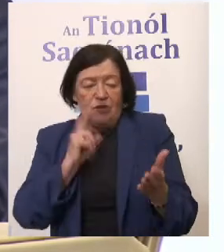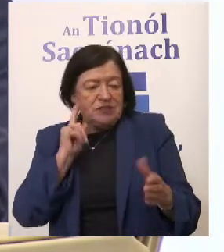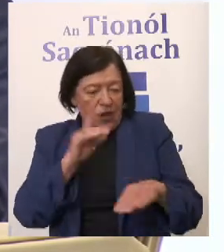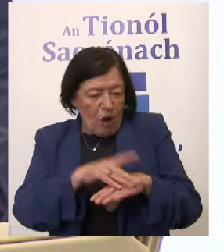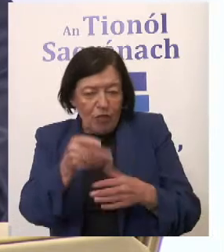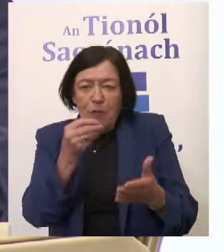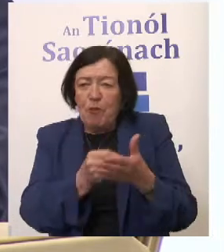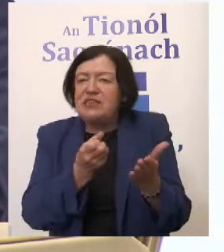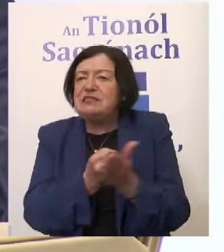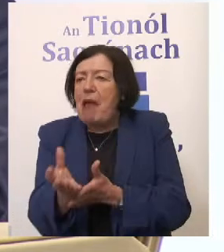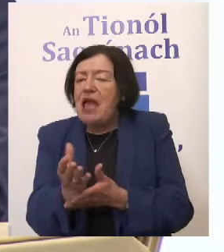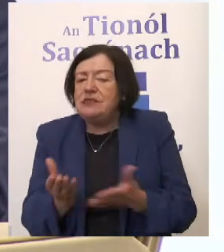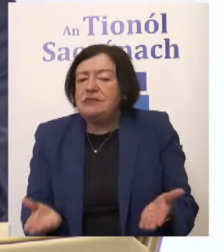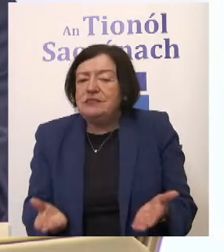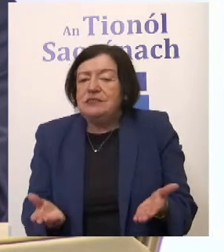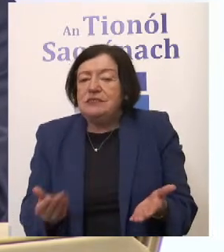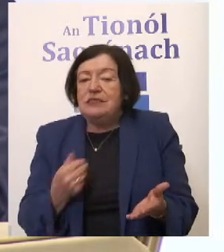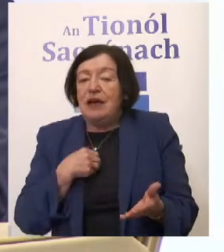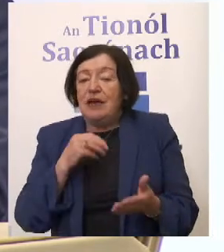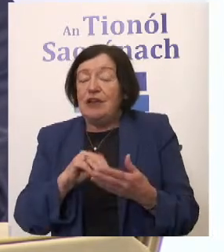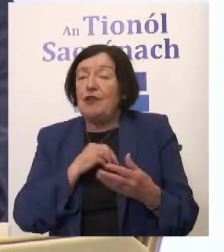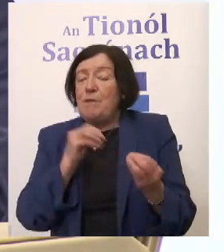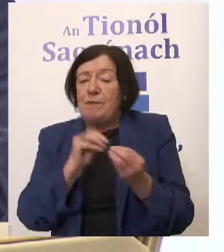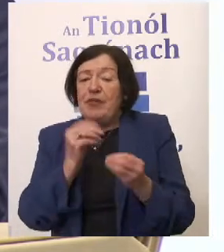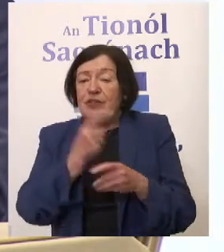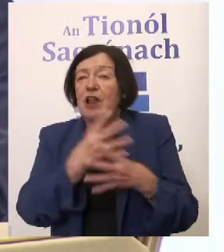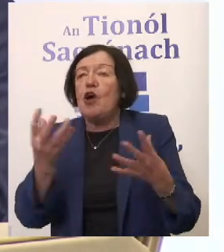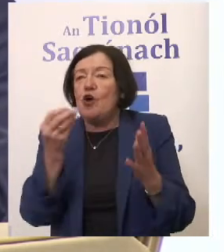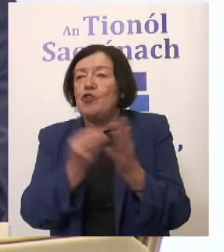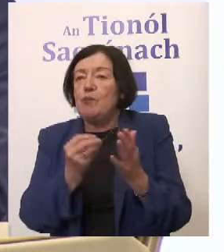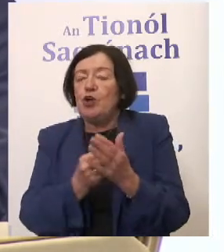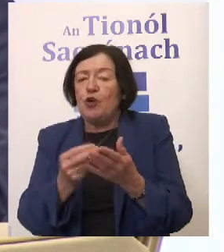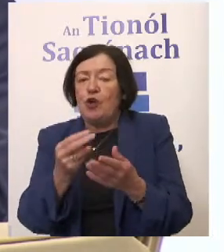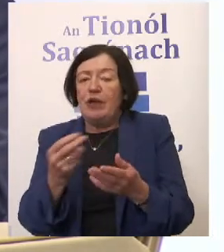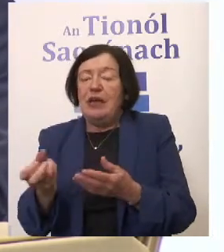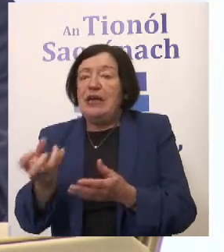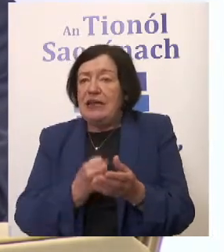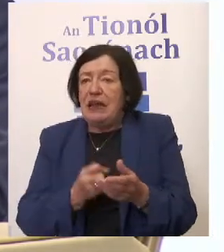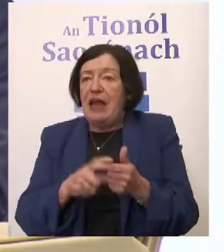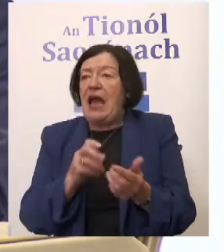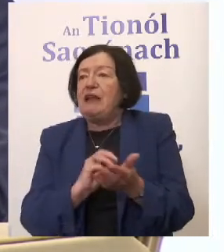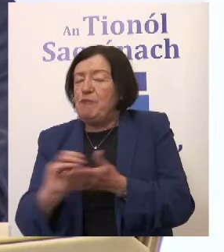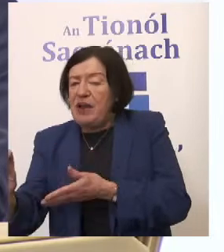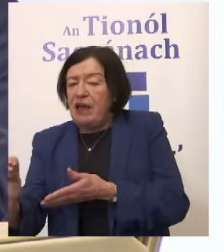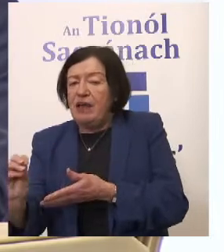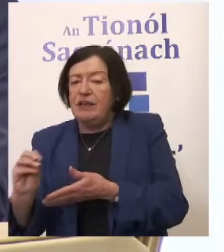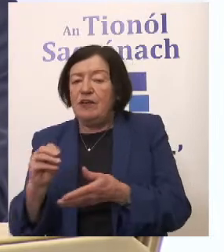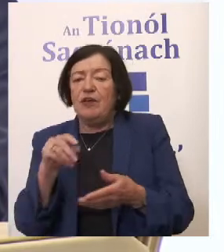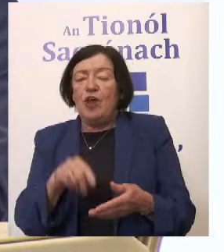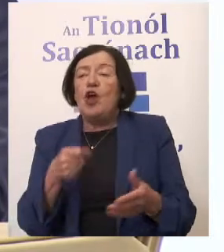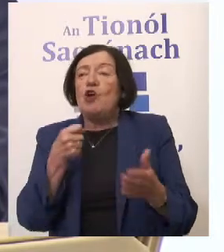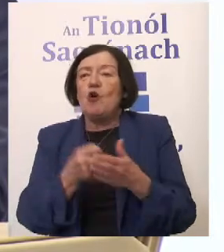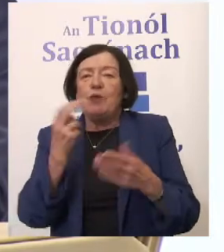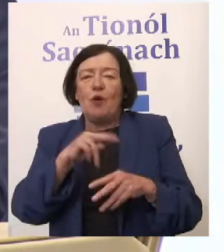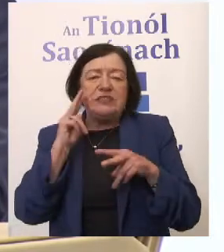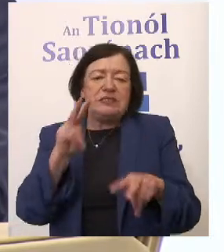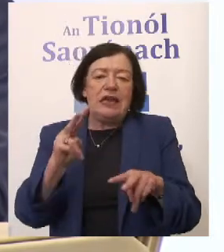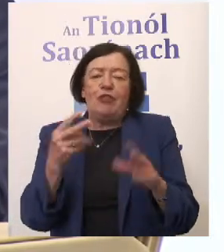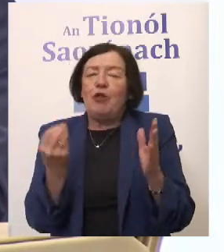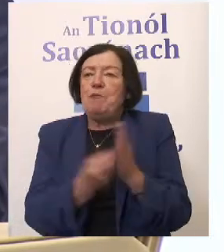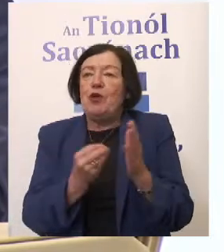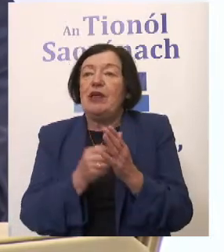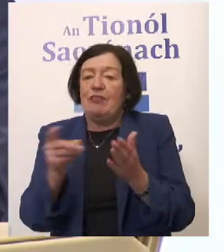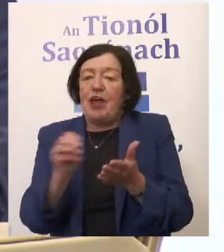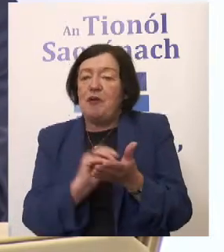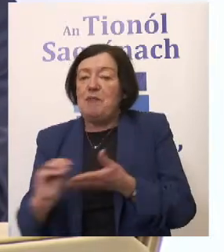that money is spent, and as I tried to point out, there's a lot of other money that comes in and comes out and is earmarked. So companies don't really see the money that